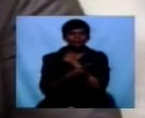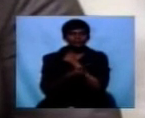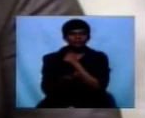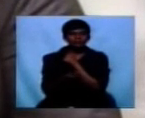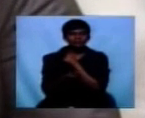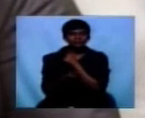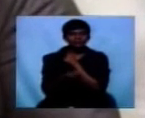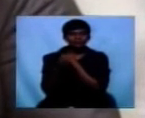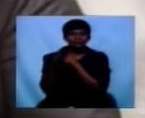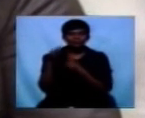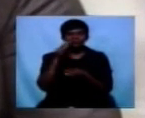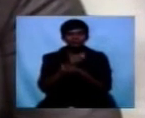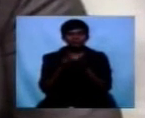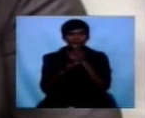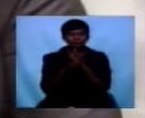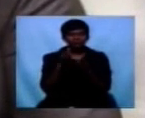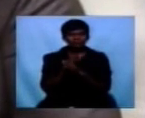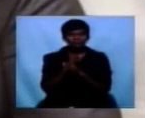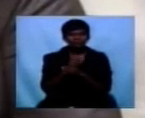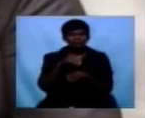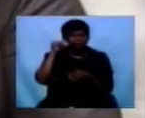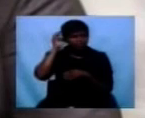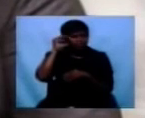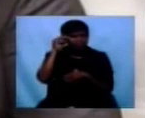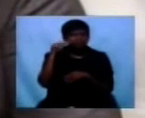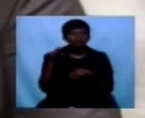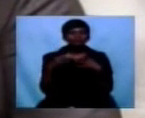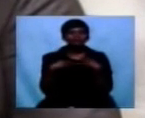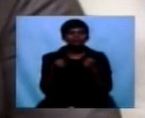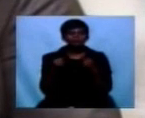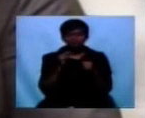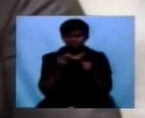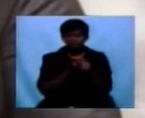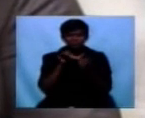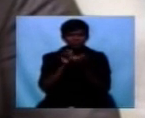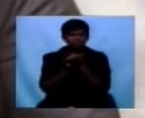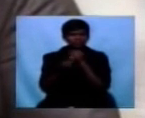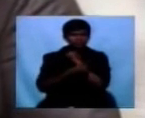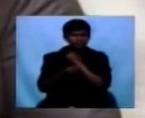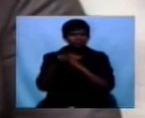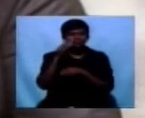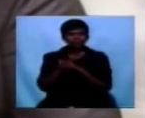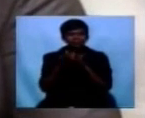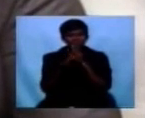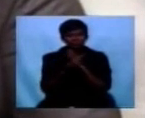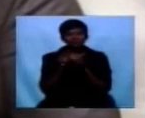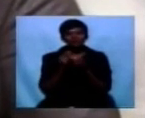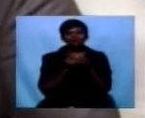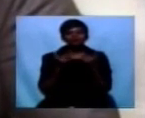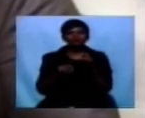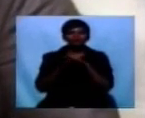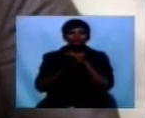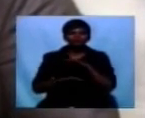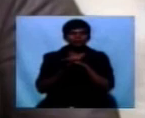Department of the Infrastructure. The Ministry of Health, we also took away the Department of Infrastructure. The Ministry of Transport